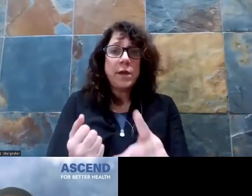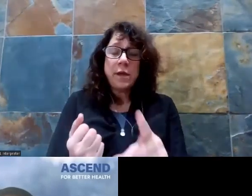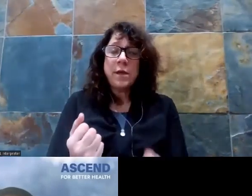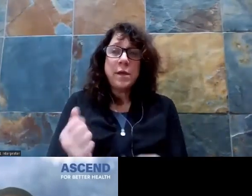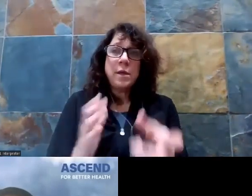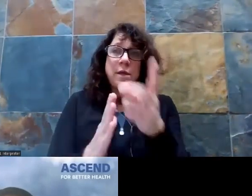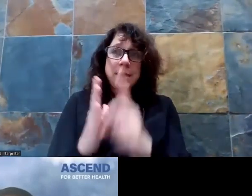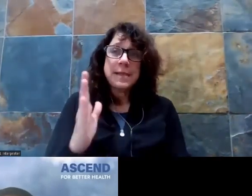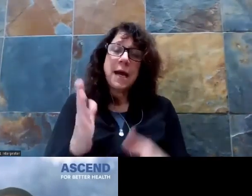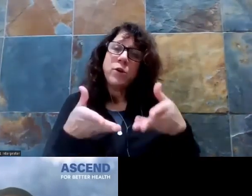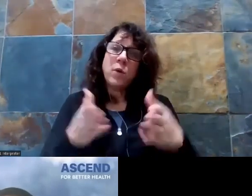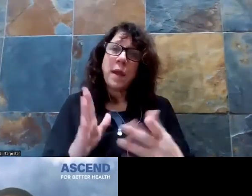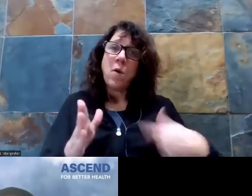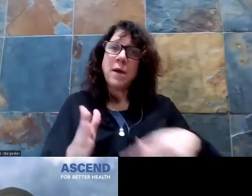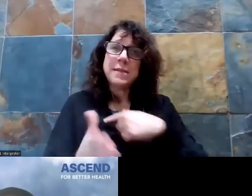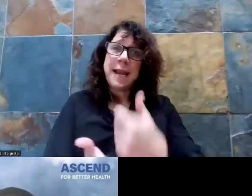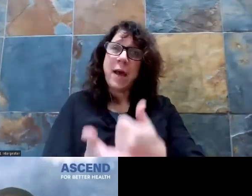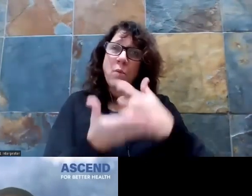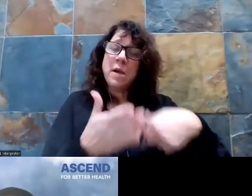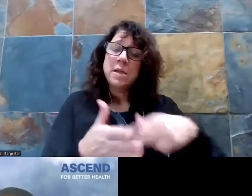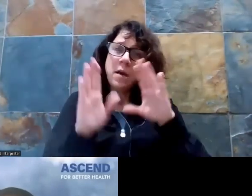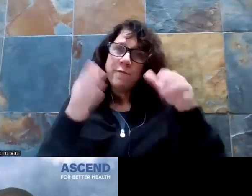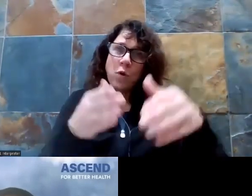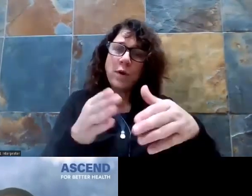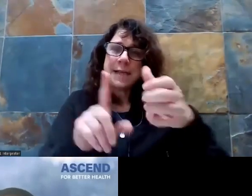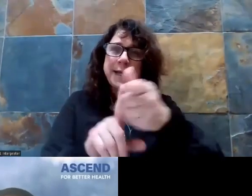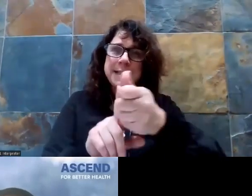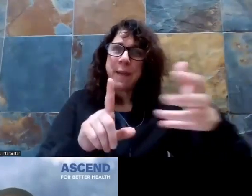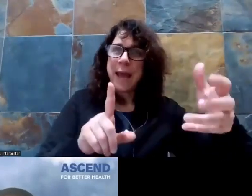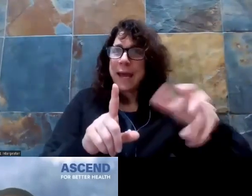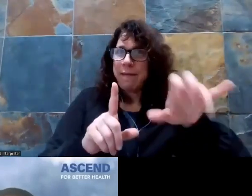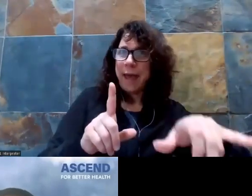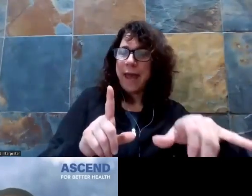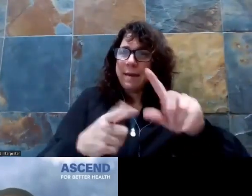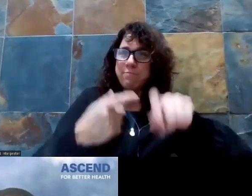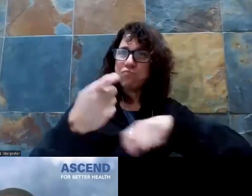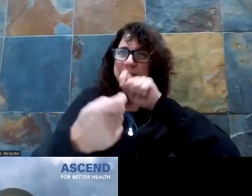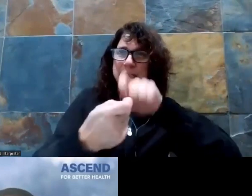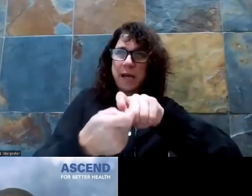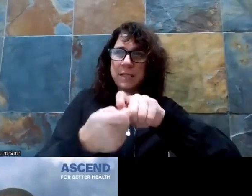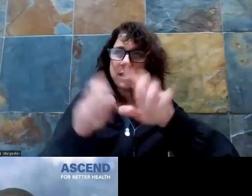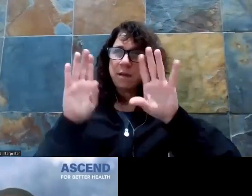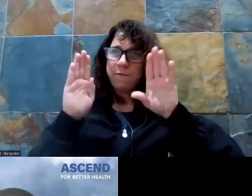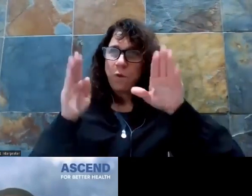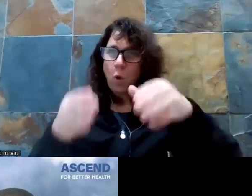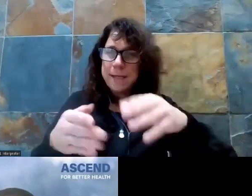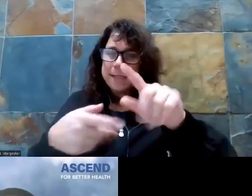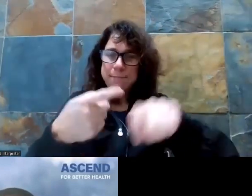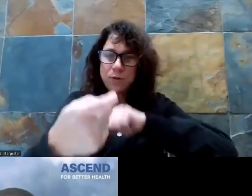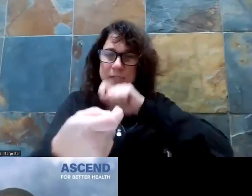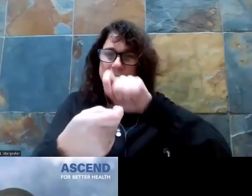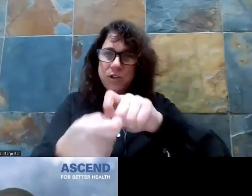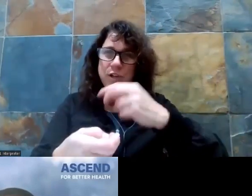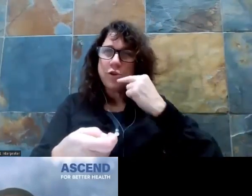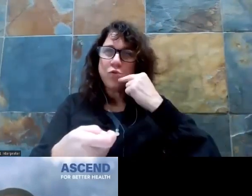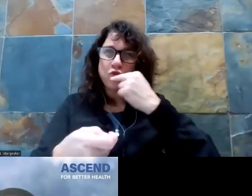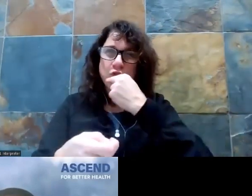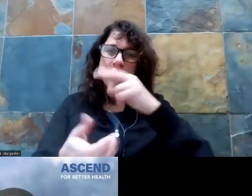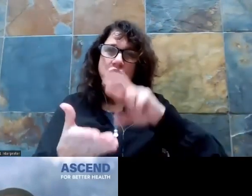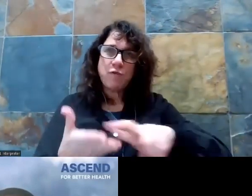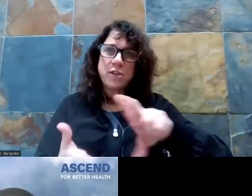designed to allow us and help us focus and expand that precise focus, that precision nutrition research